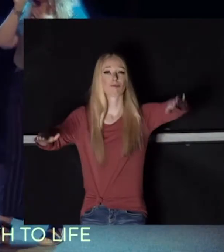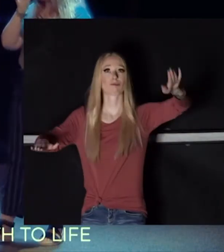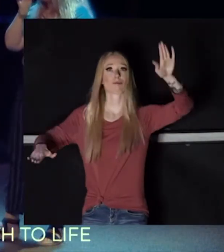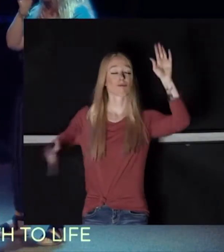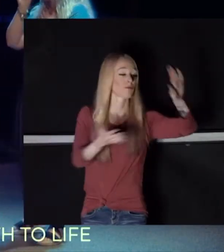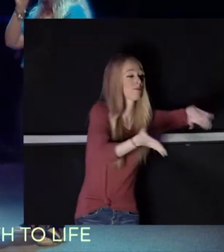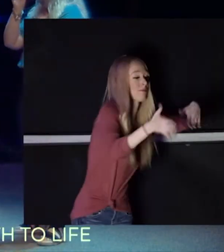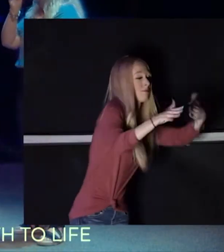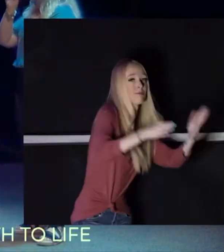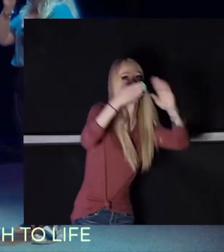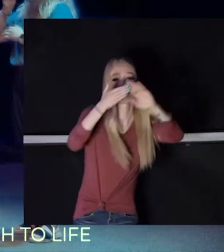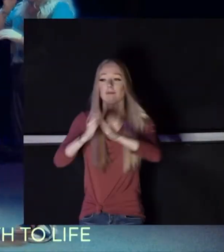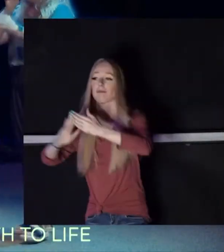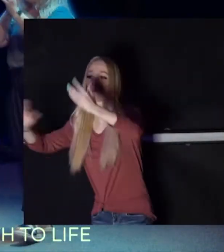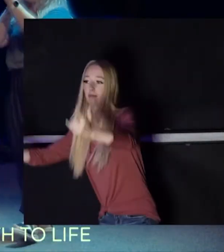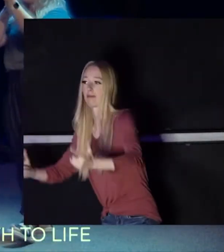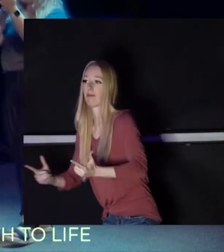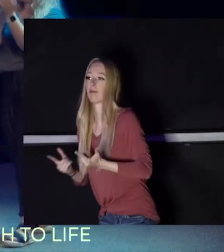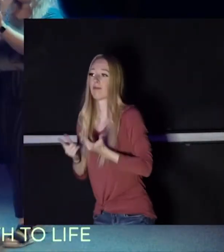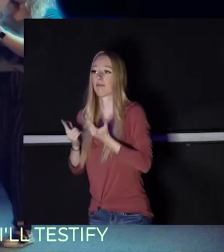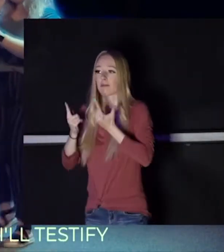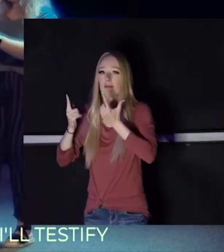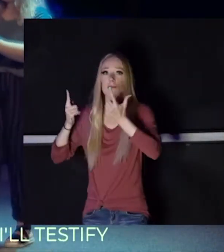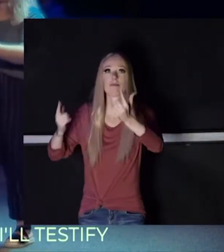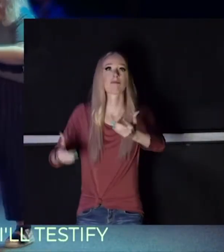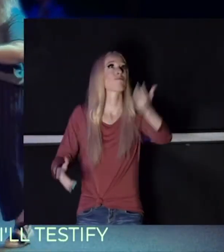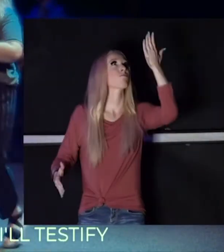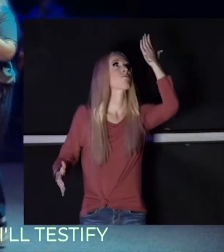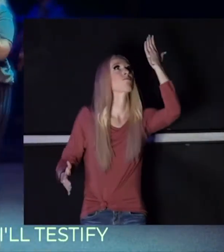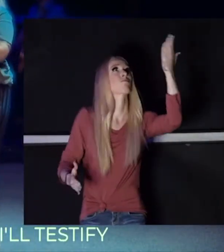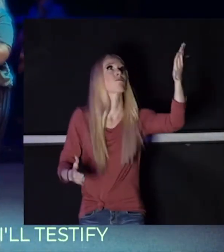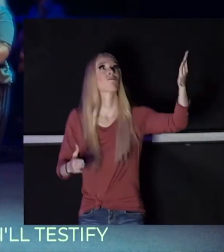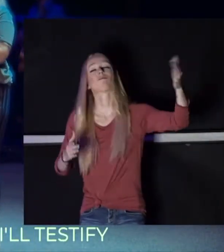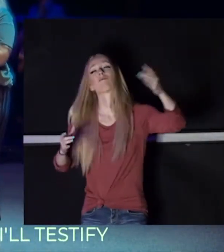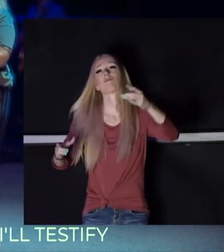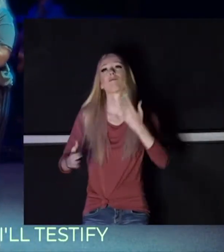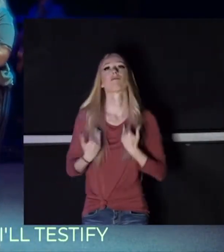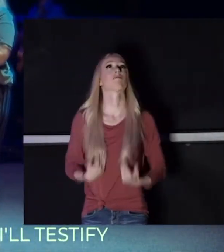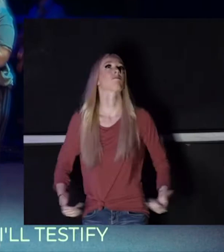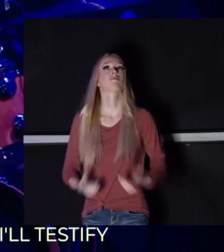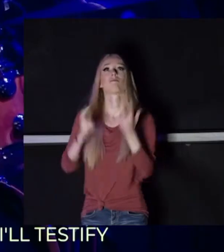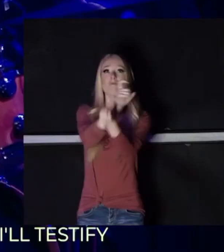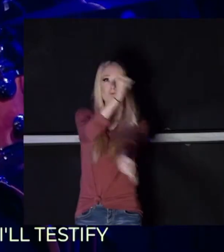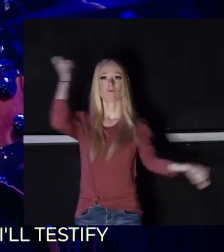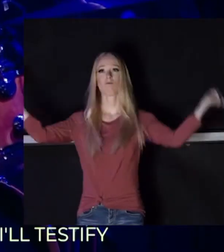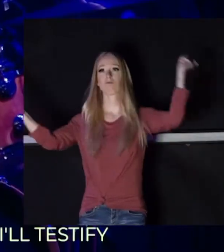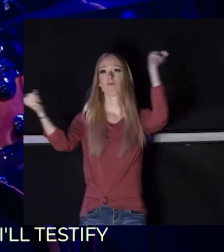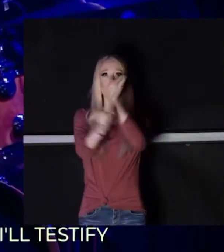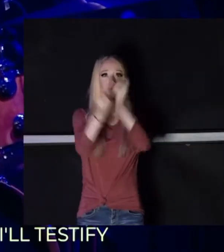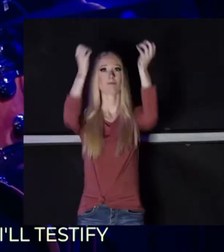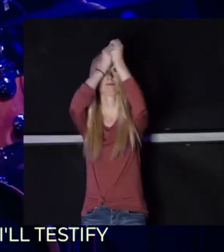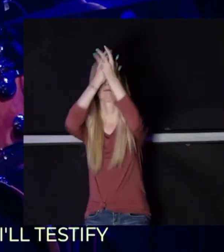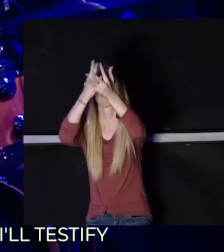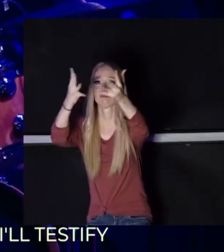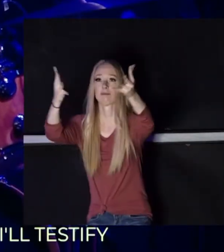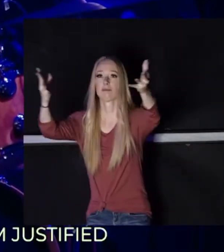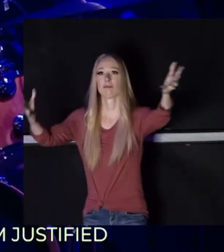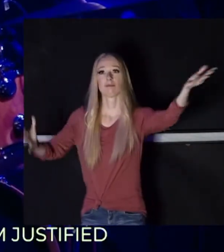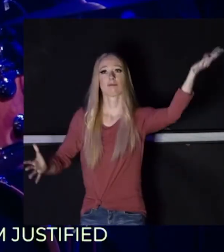my testimony from death to life. 'Cause grace rewrote my story.